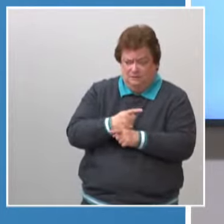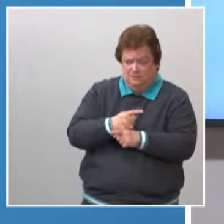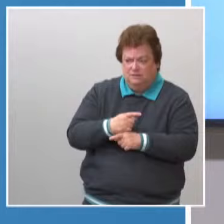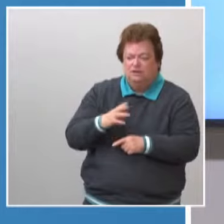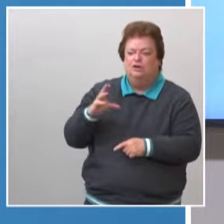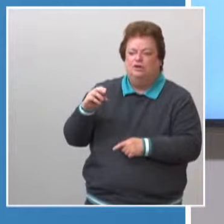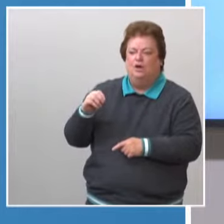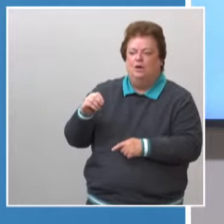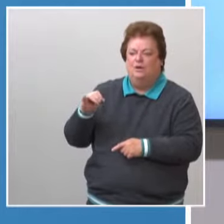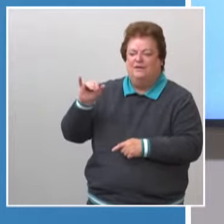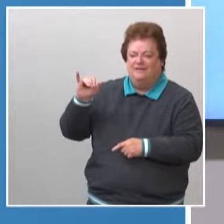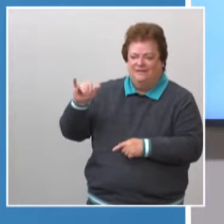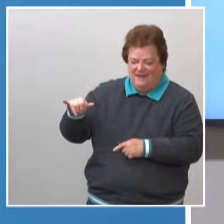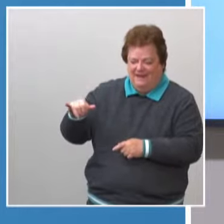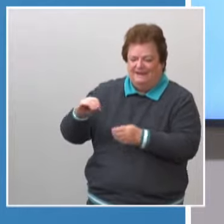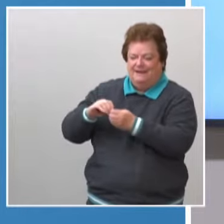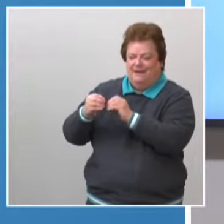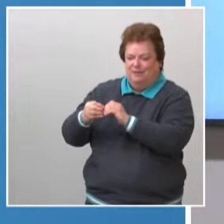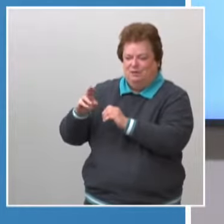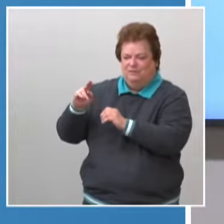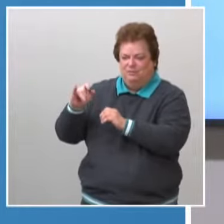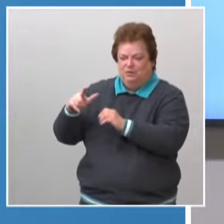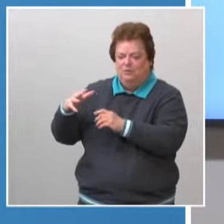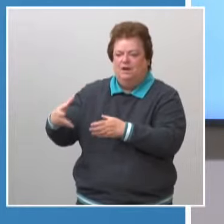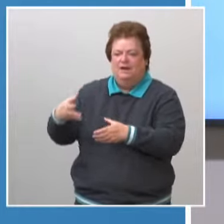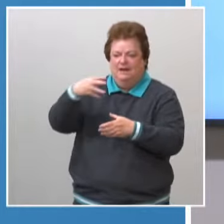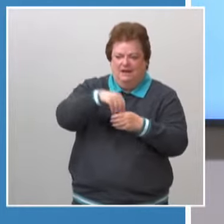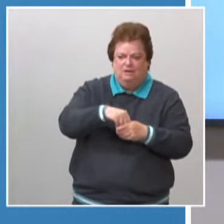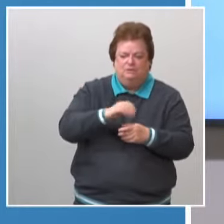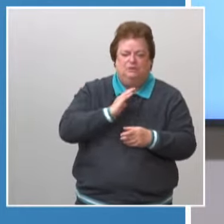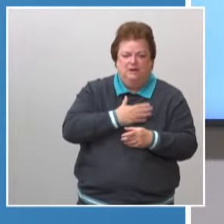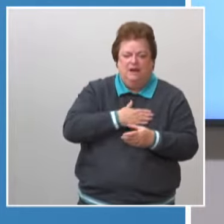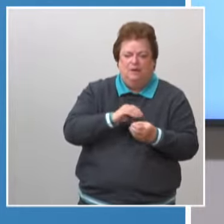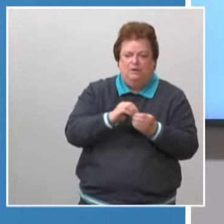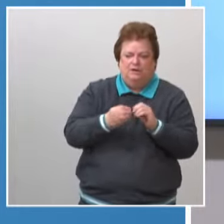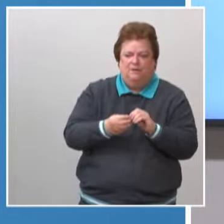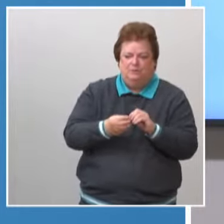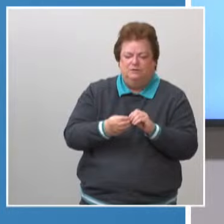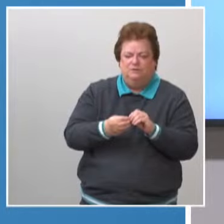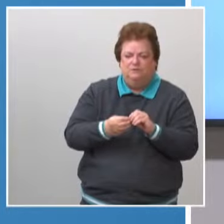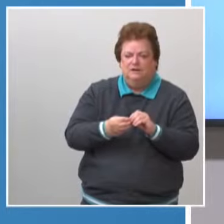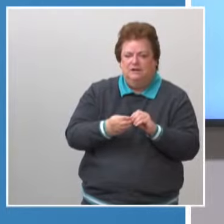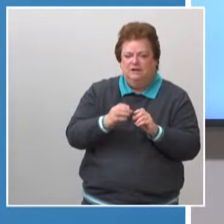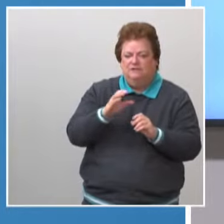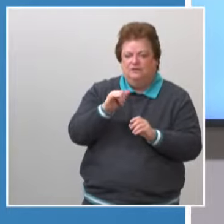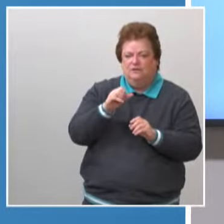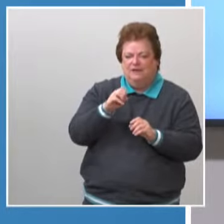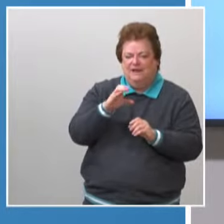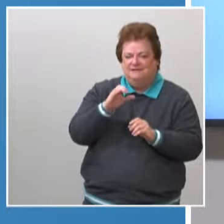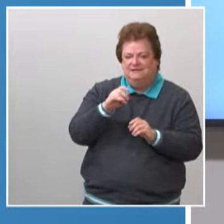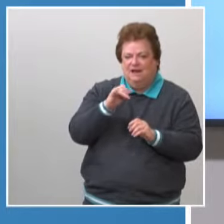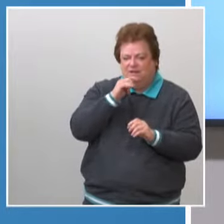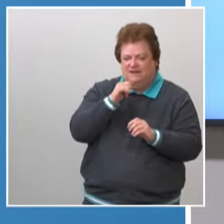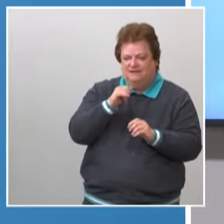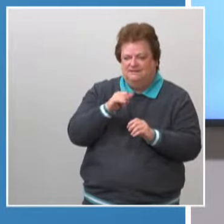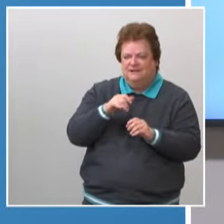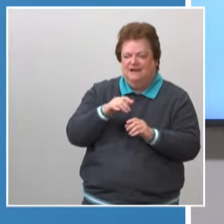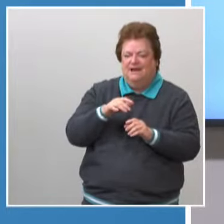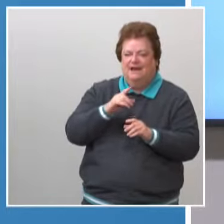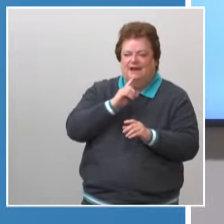we count those. We include them in the final number, but those are, our case counts are actual cases that